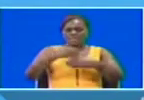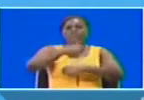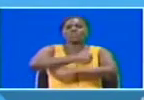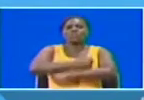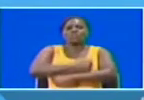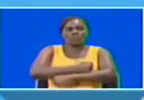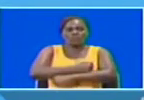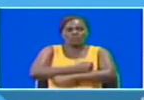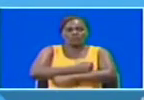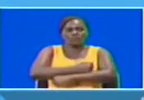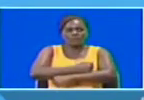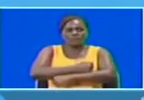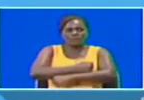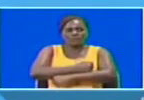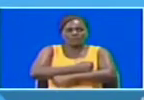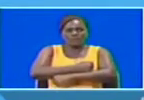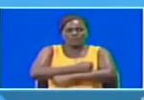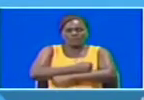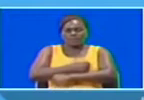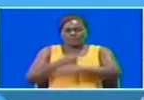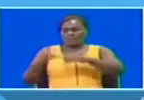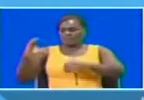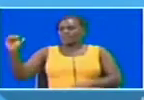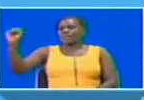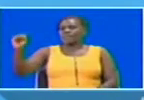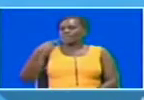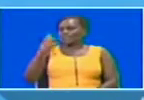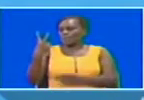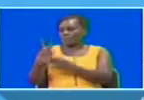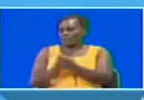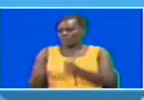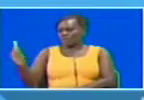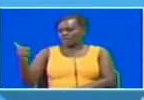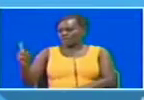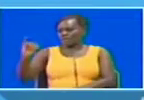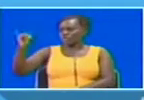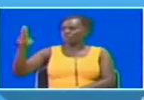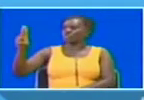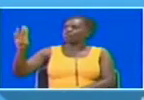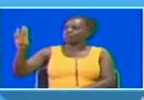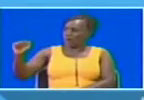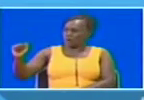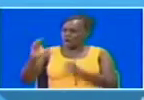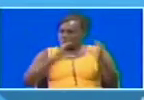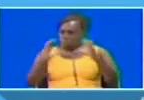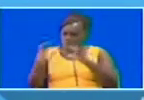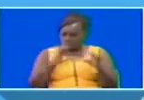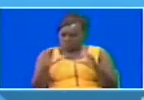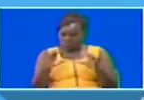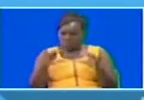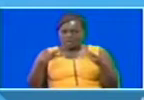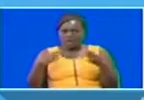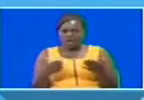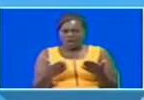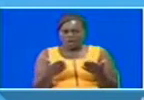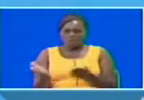of UNICEF. Cabinet Secretary Amina Mohamed, in a statement, said both Nairobi and Juba are in constant contact as they coordinate repatriation